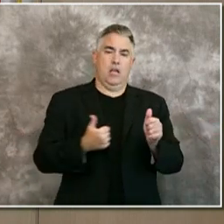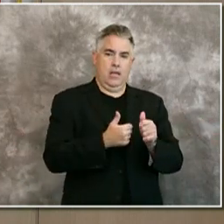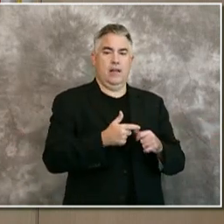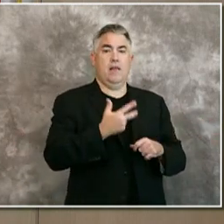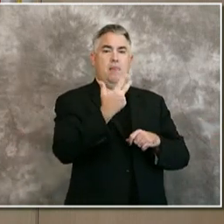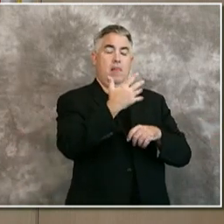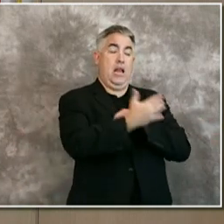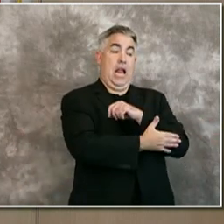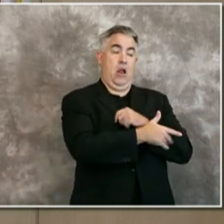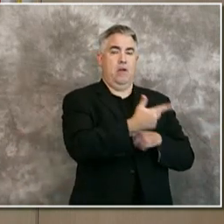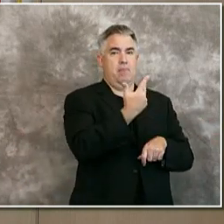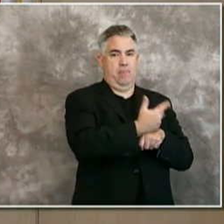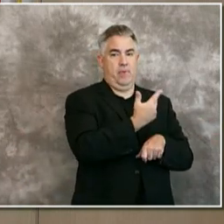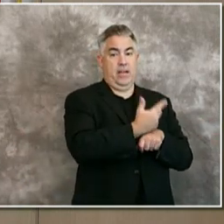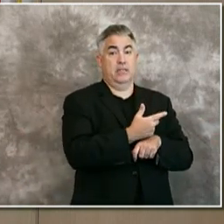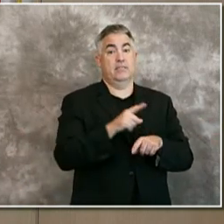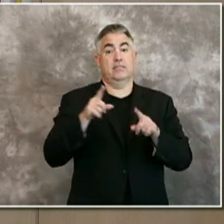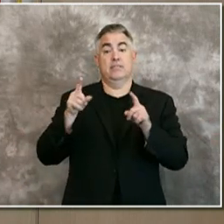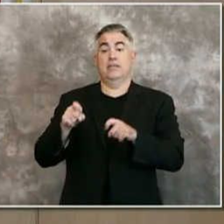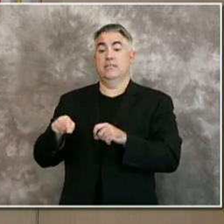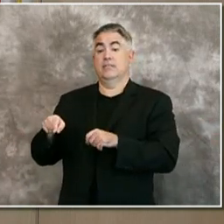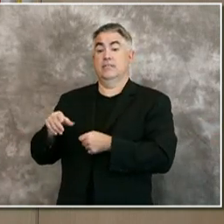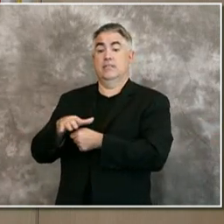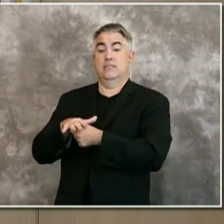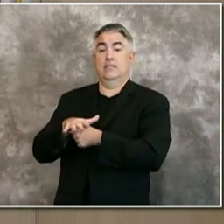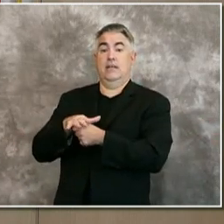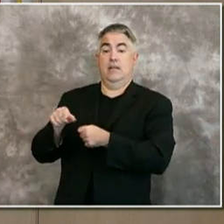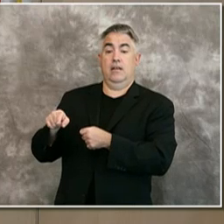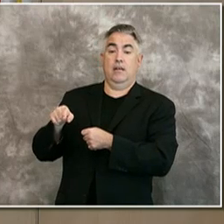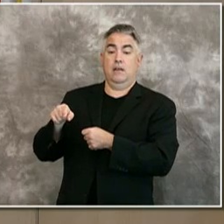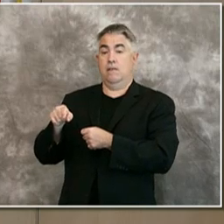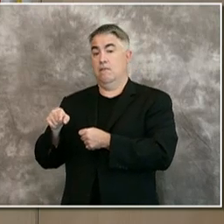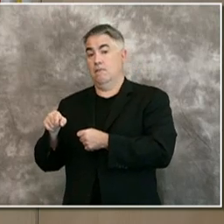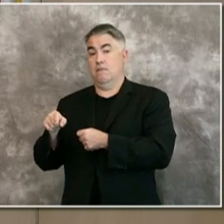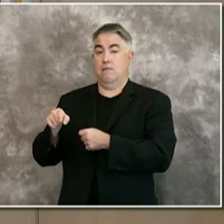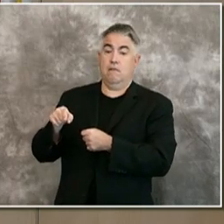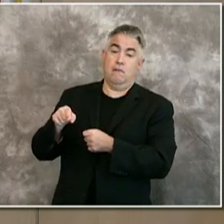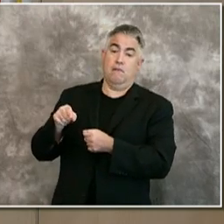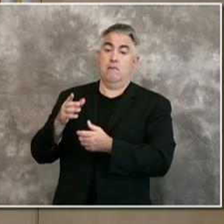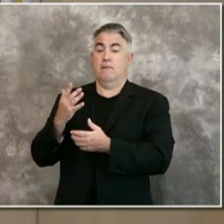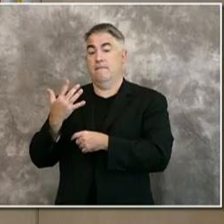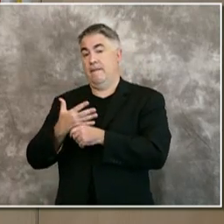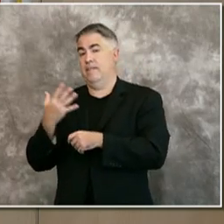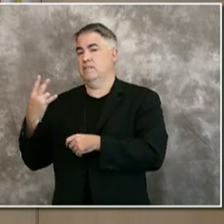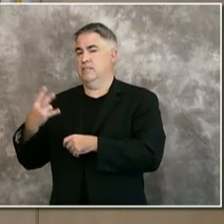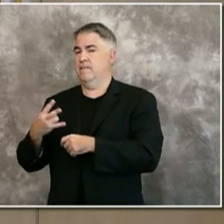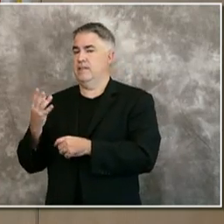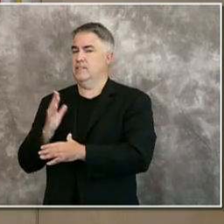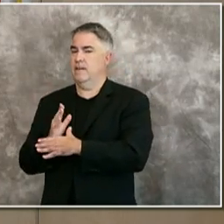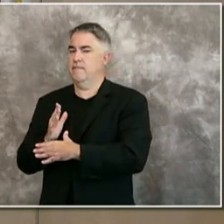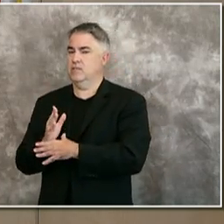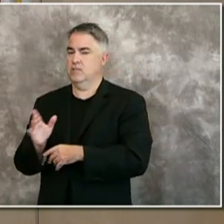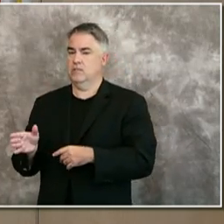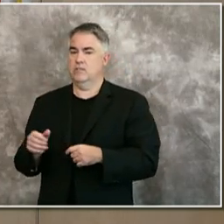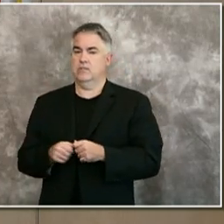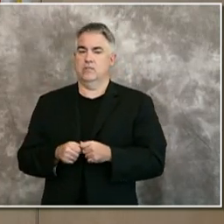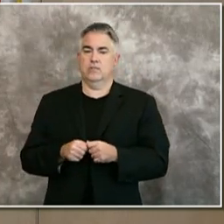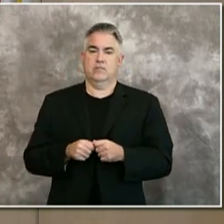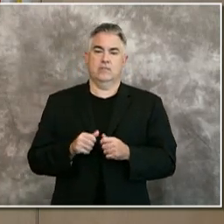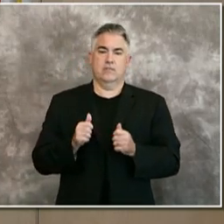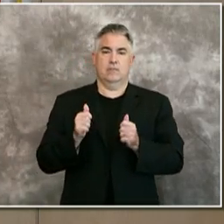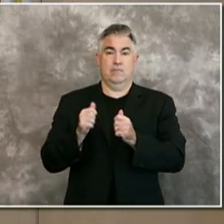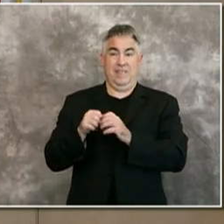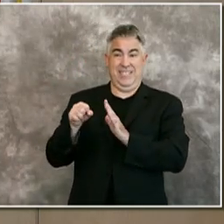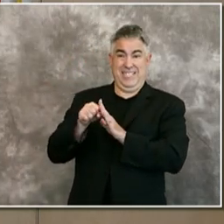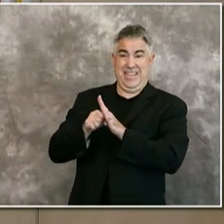state testing sites, we are hearing things of getting up to 5-7 days, and we are trying to work with the state sites,